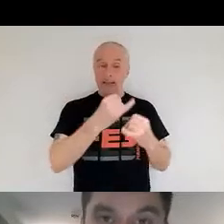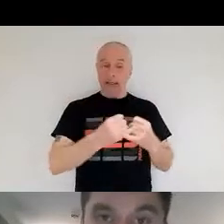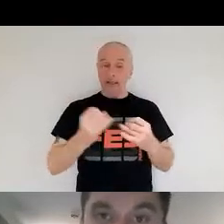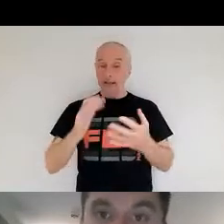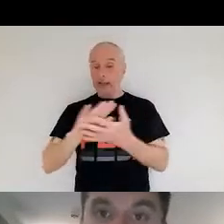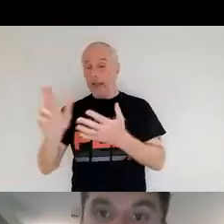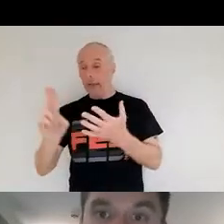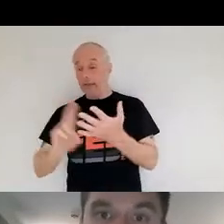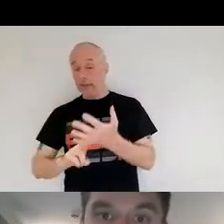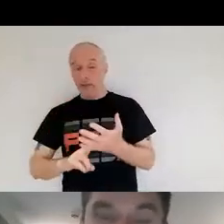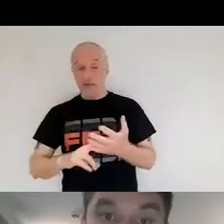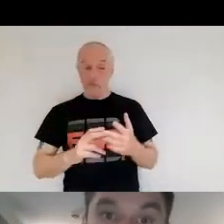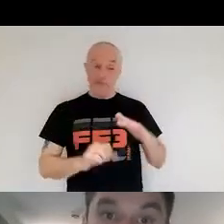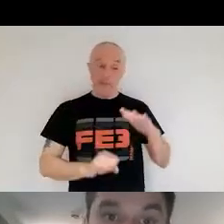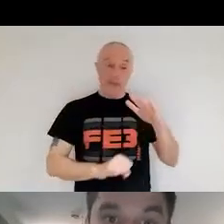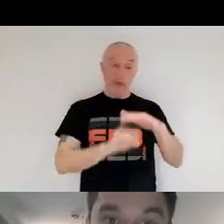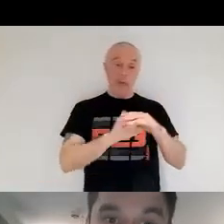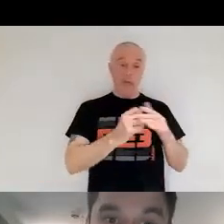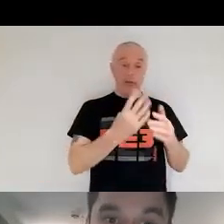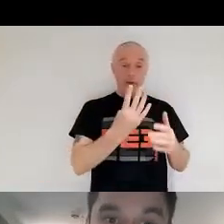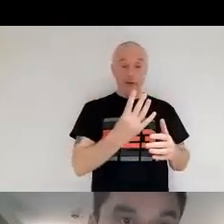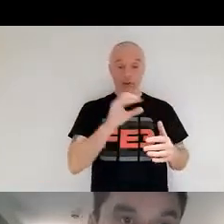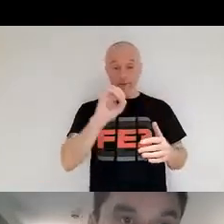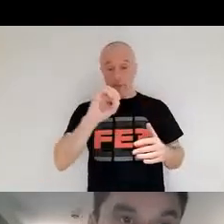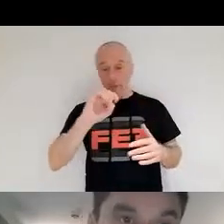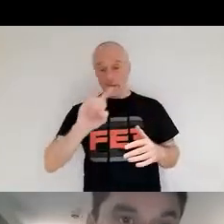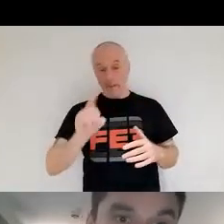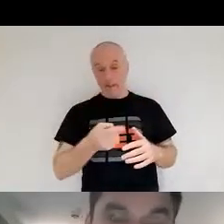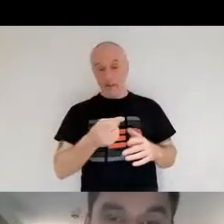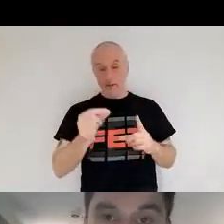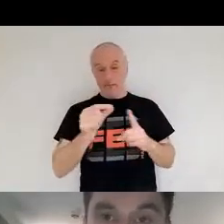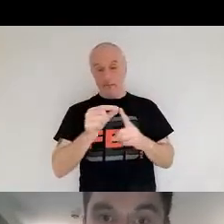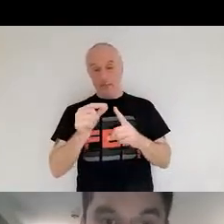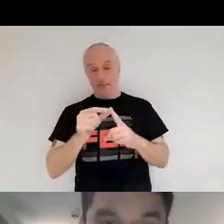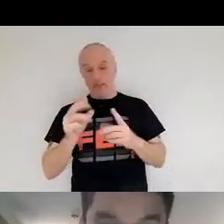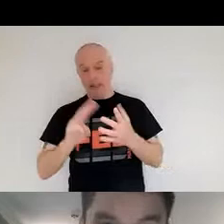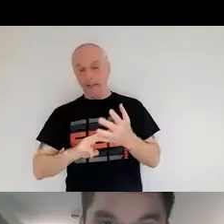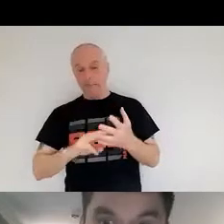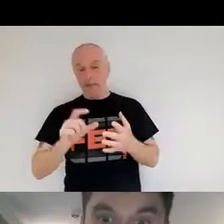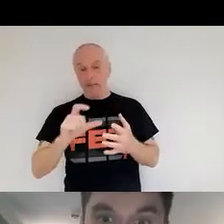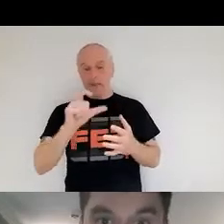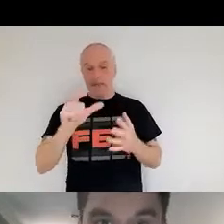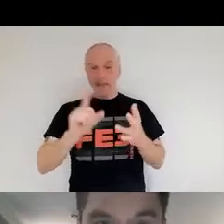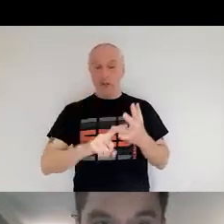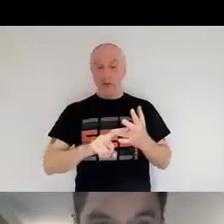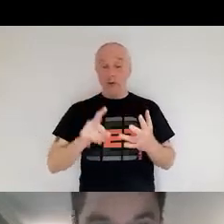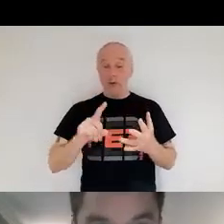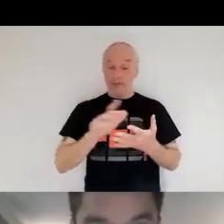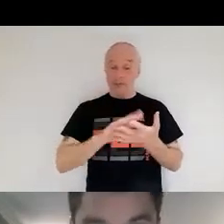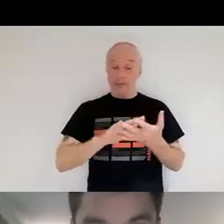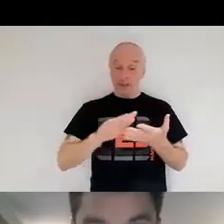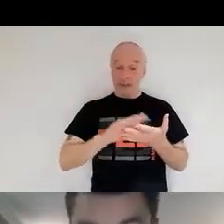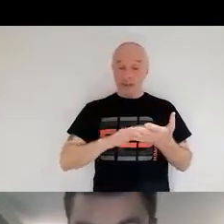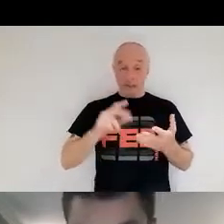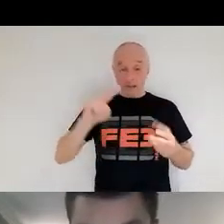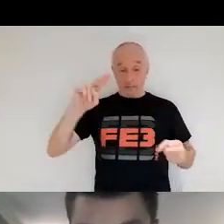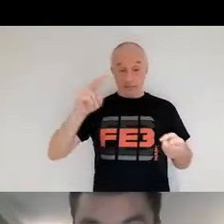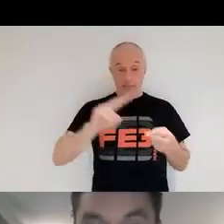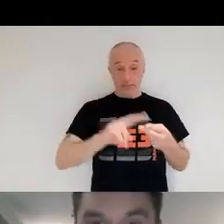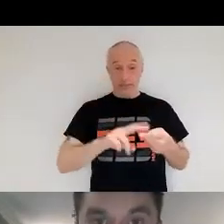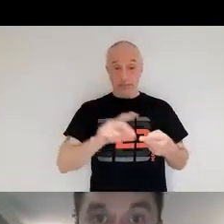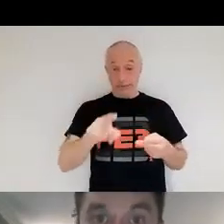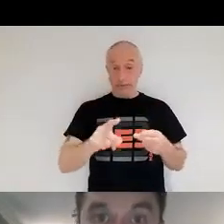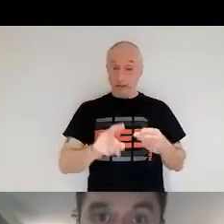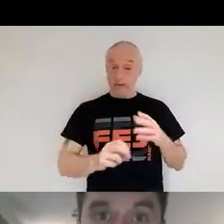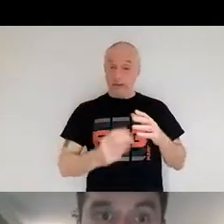40,000 ppm CO, which will kill a healthy adult in around 2 minutes. So these are